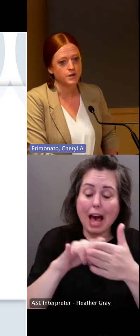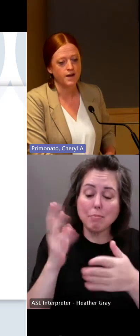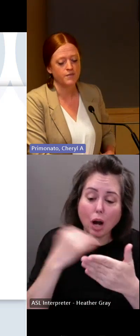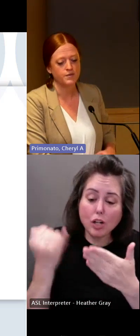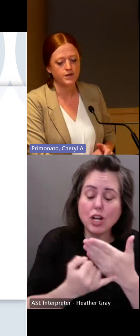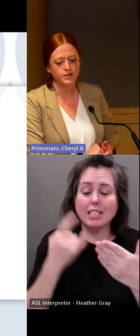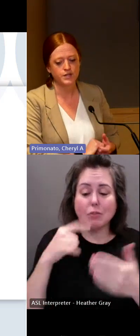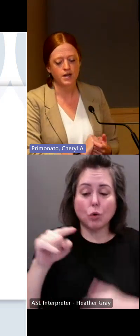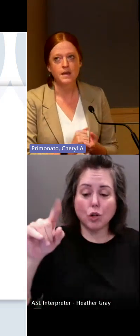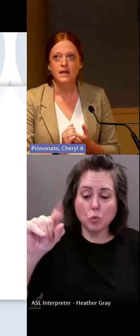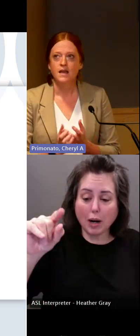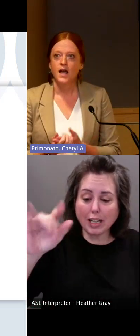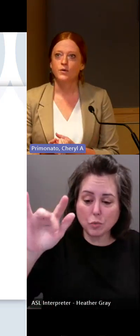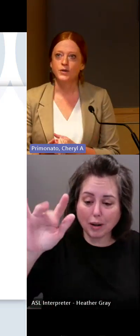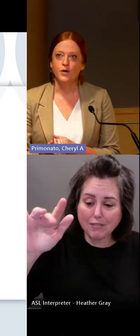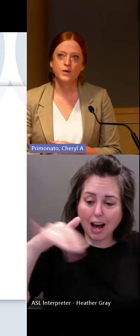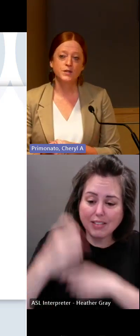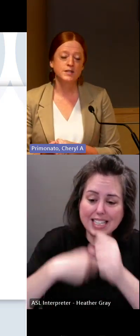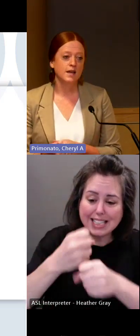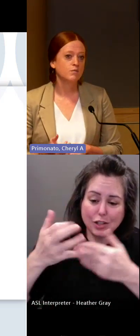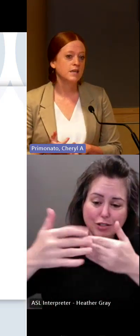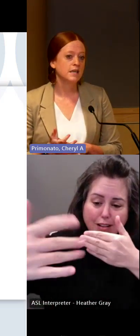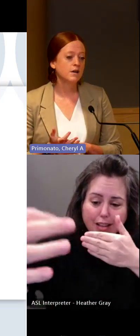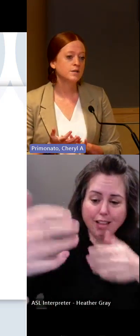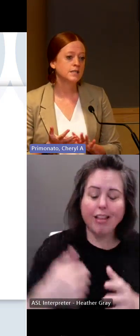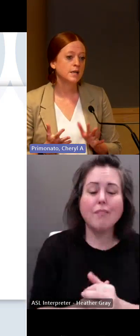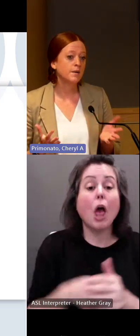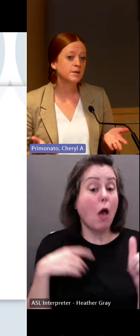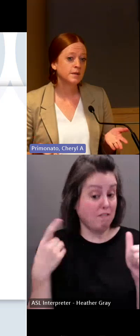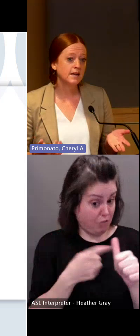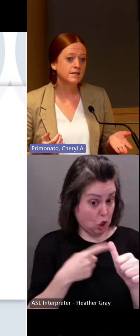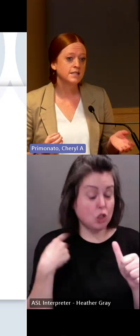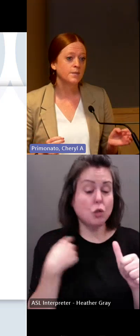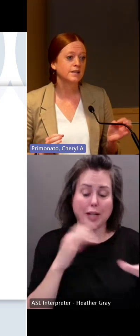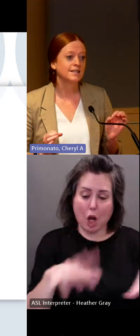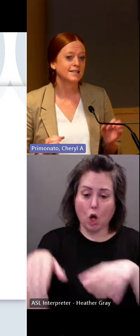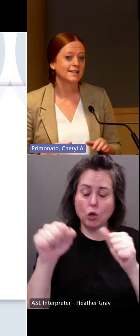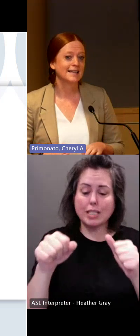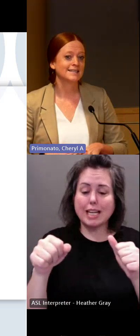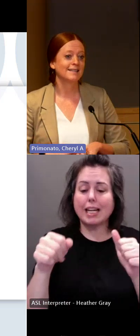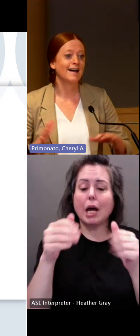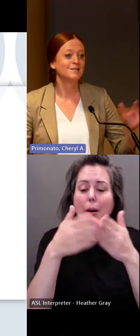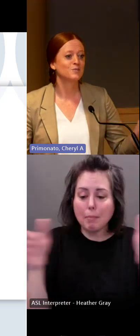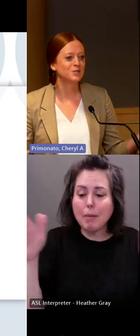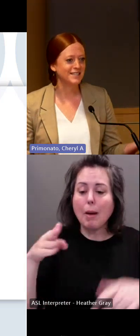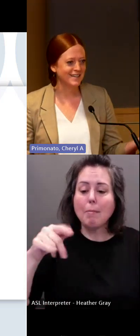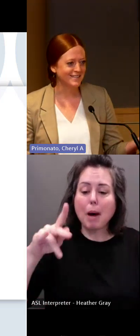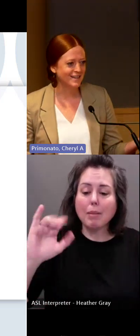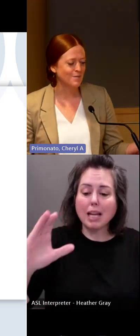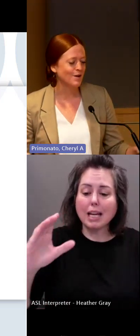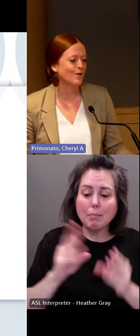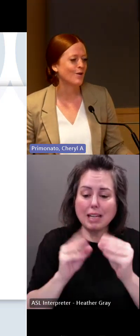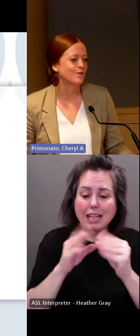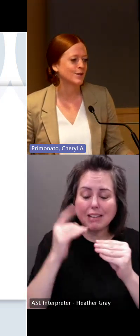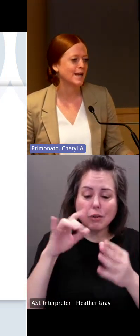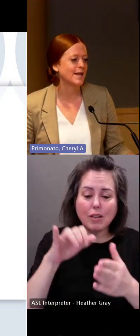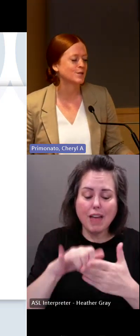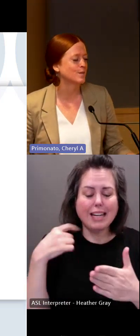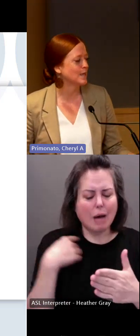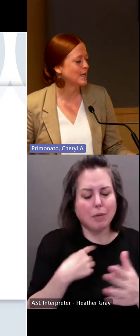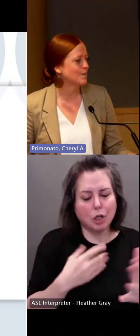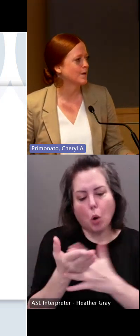in 2025, but for years to come. I will note first that we hosted a public meeting on this topic last night that had a lot more detail than I'm going to go